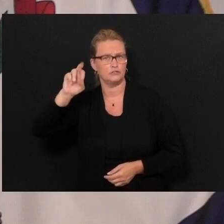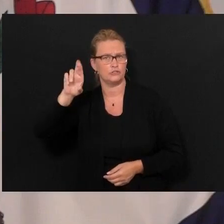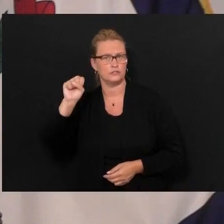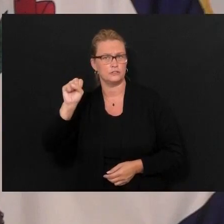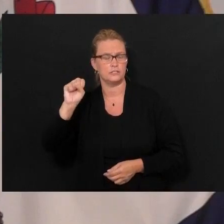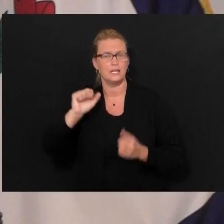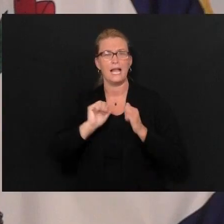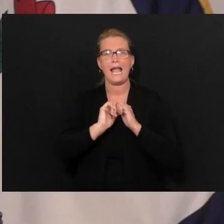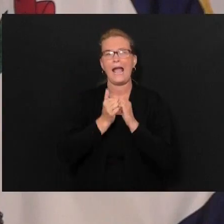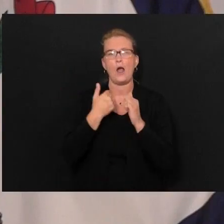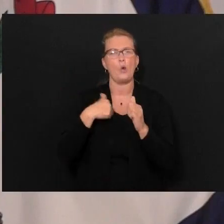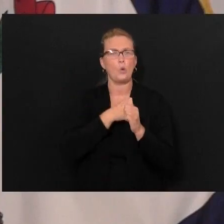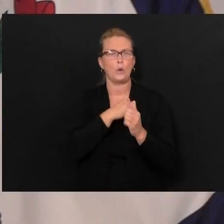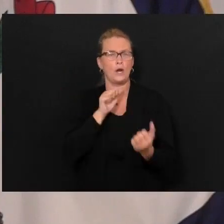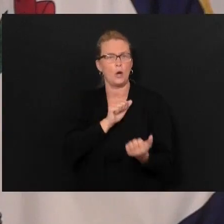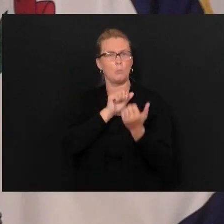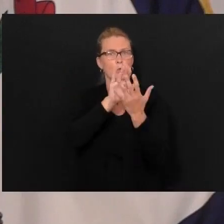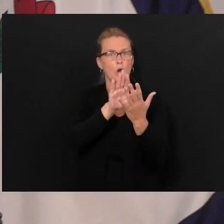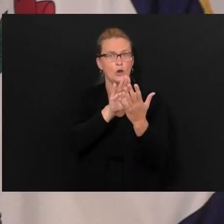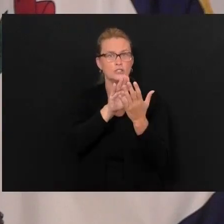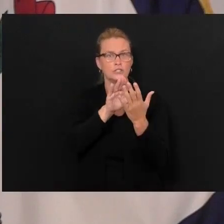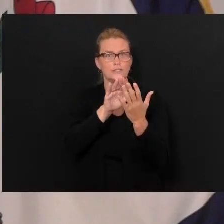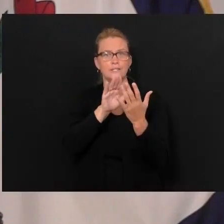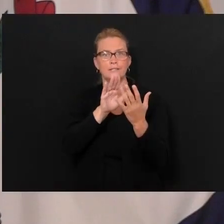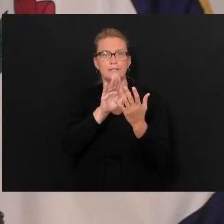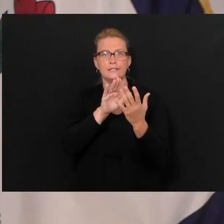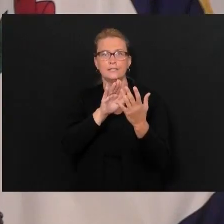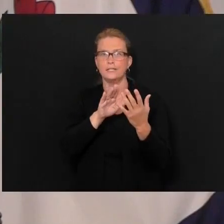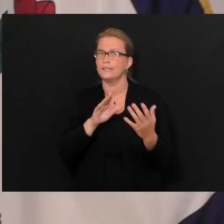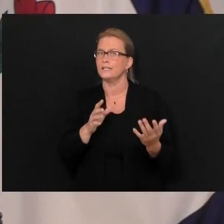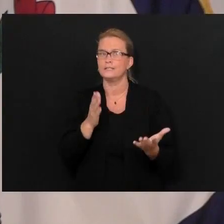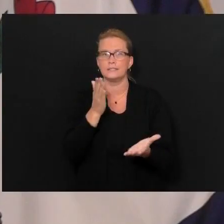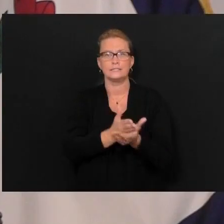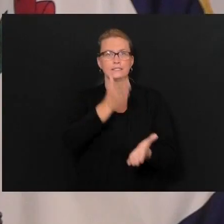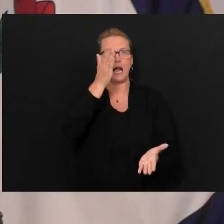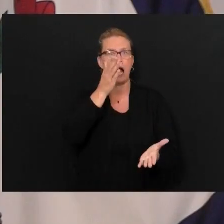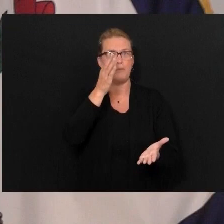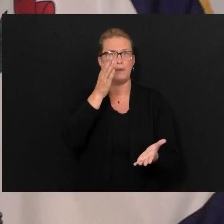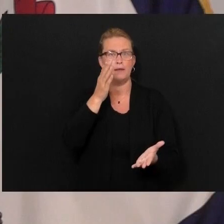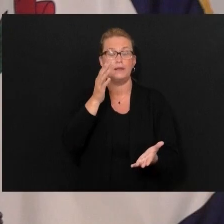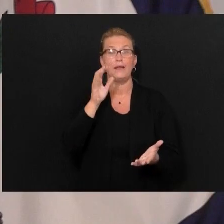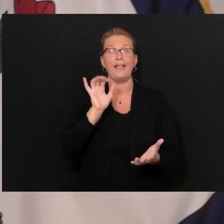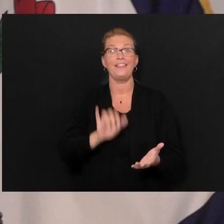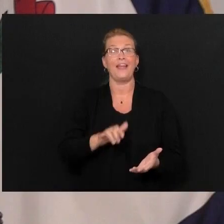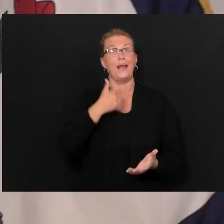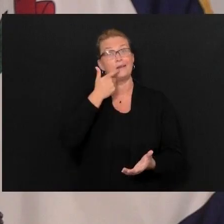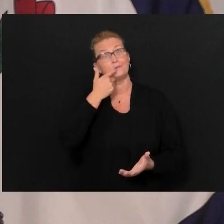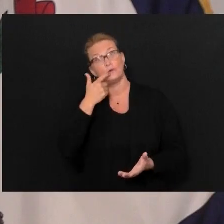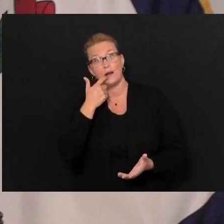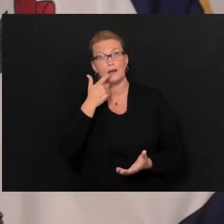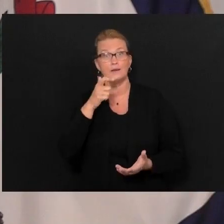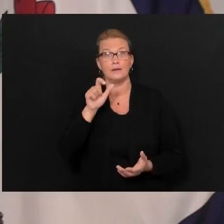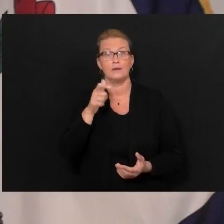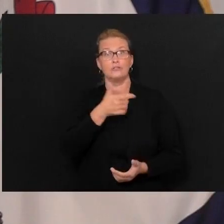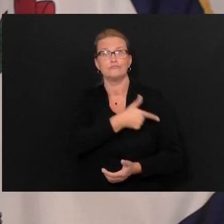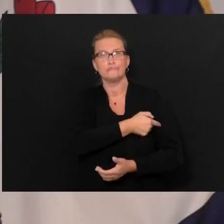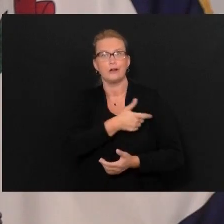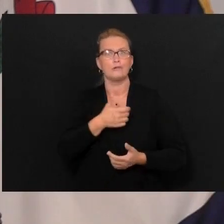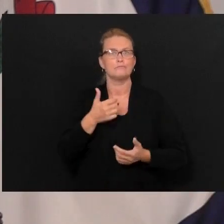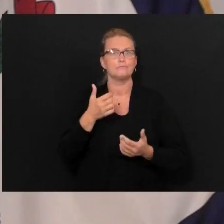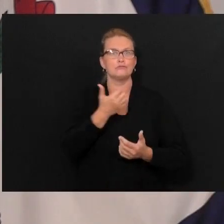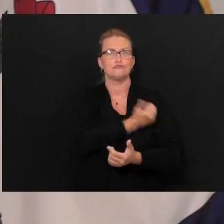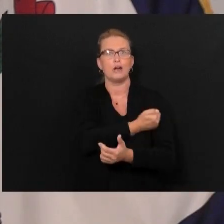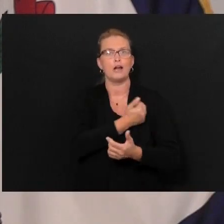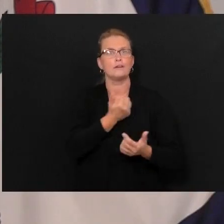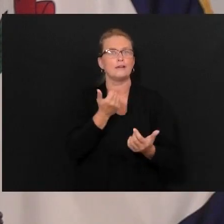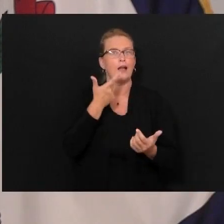another avenue to attack this terrible, terrible killer, this drug epidemic that has absolutely captured all of our lives.